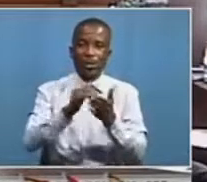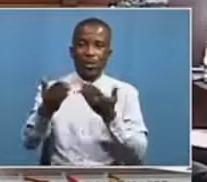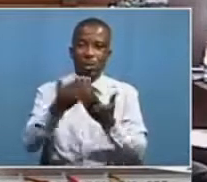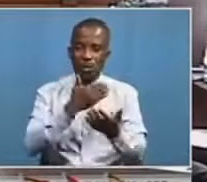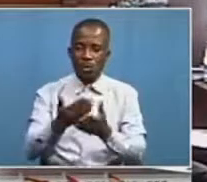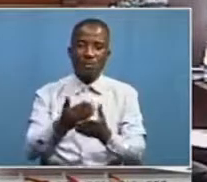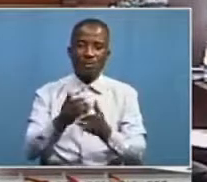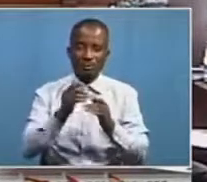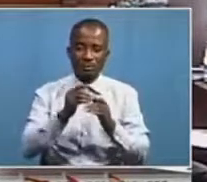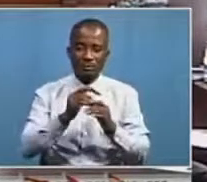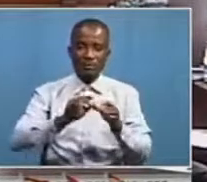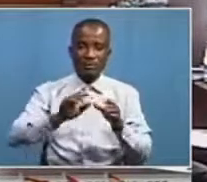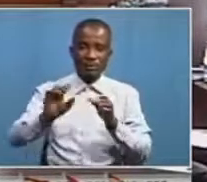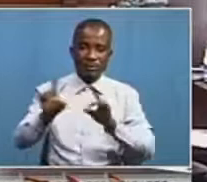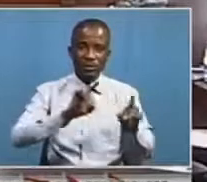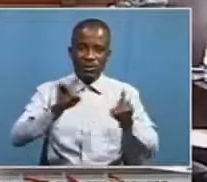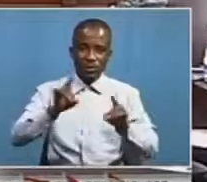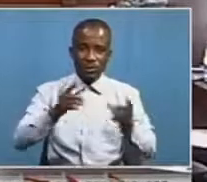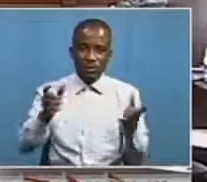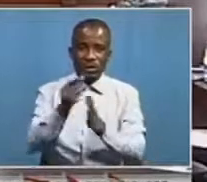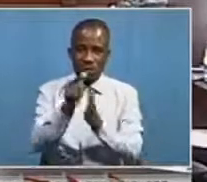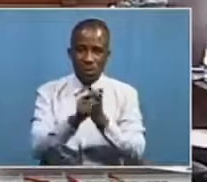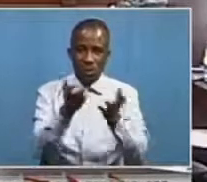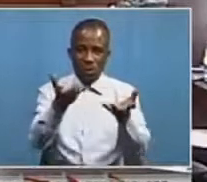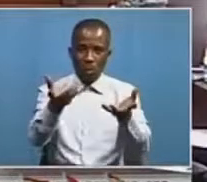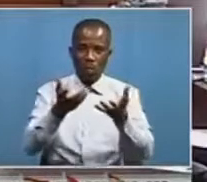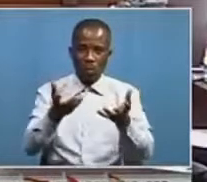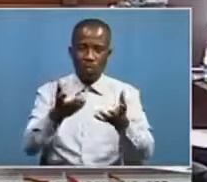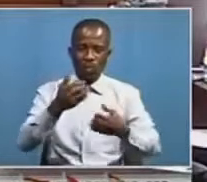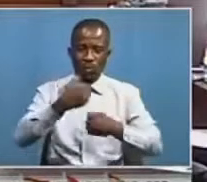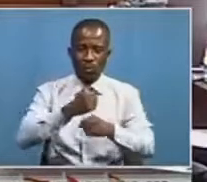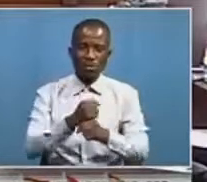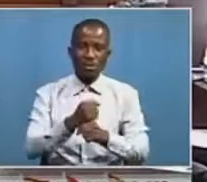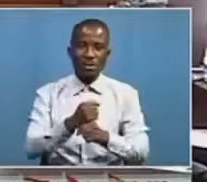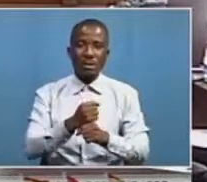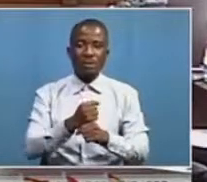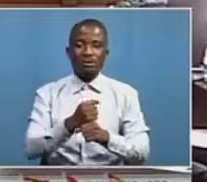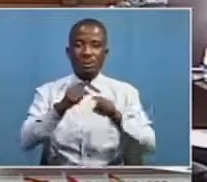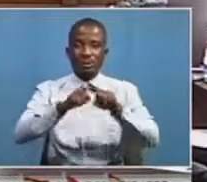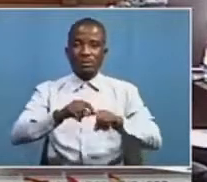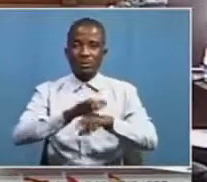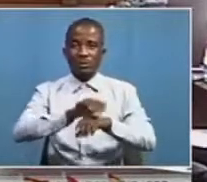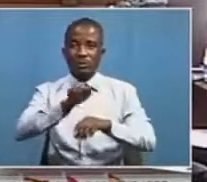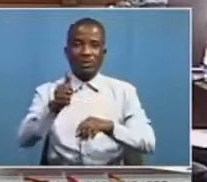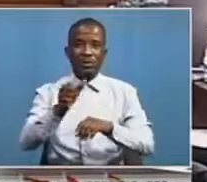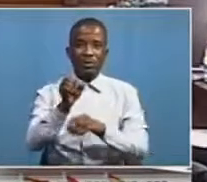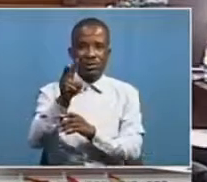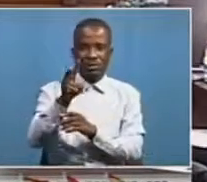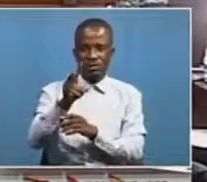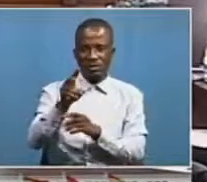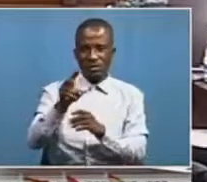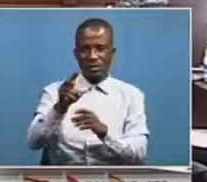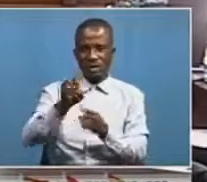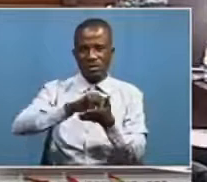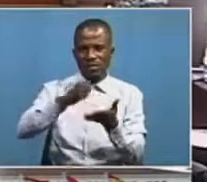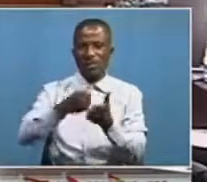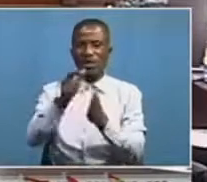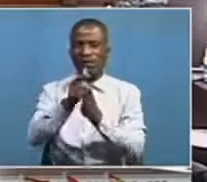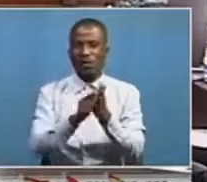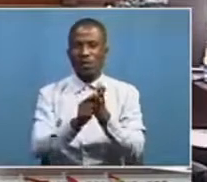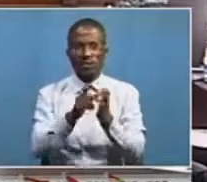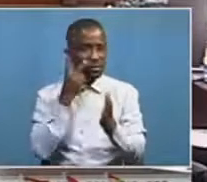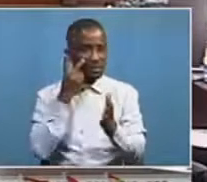trial, all what the law required is proof by preponderance of probabilities. See Section 12 of the Evidence Act 1975